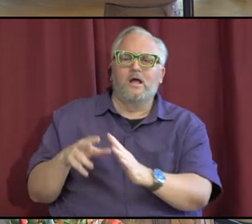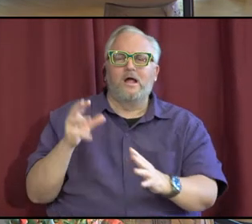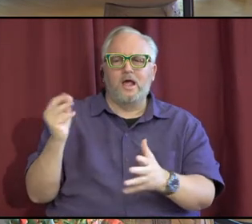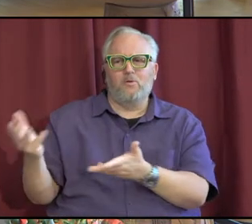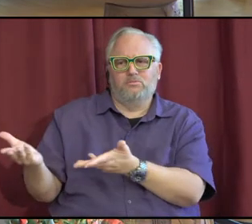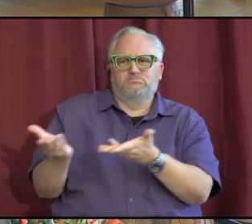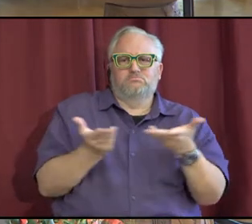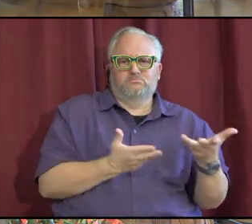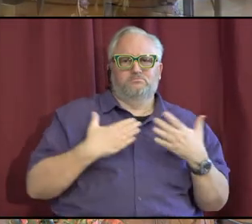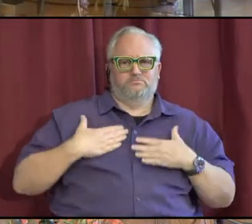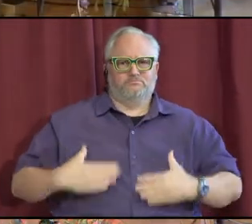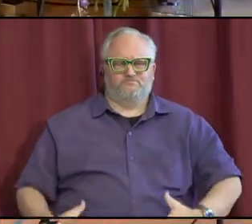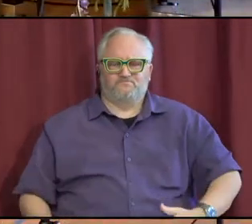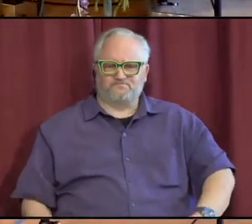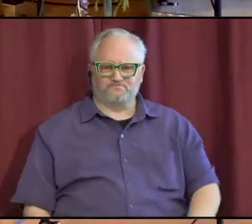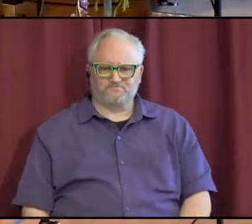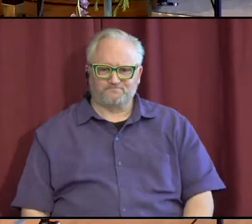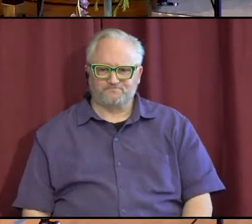him away."